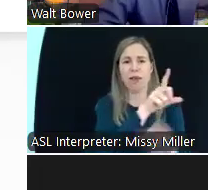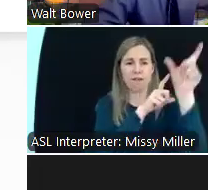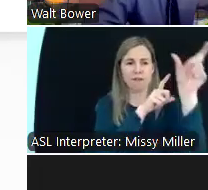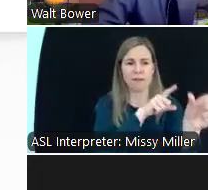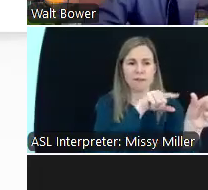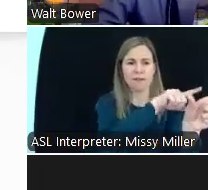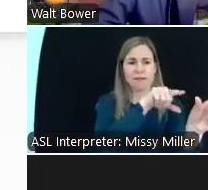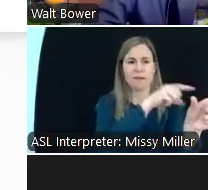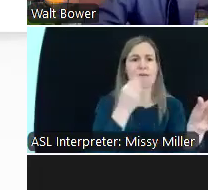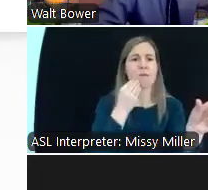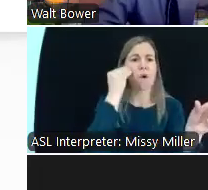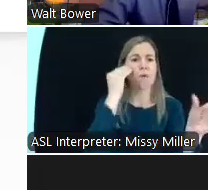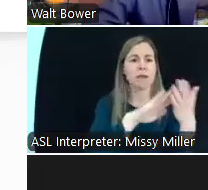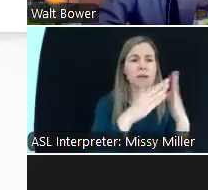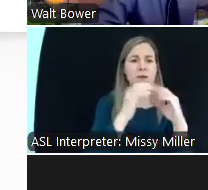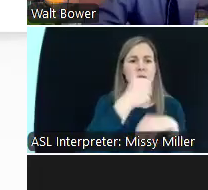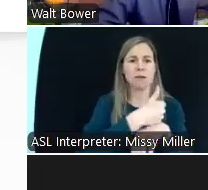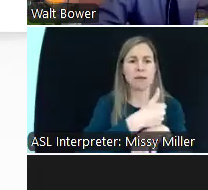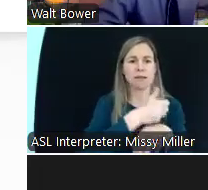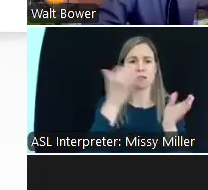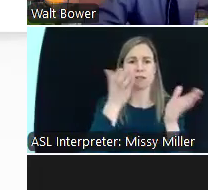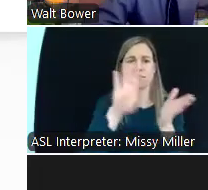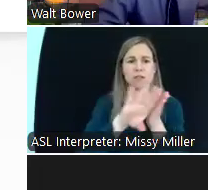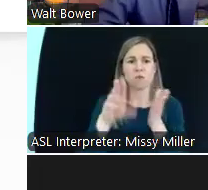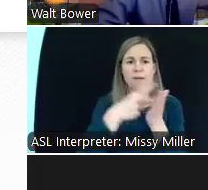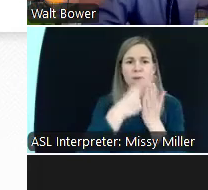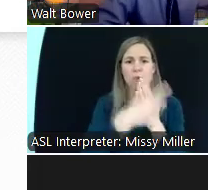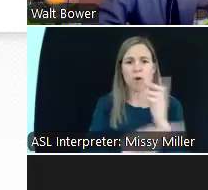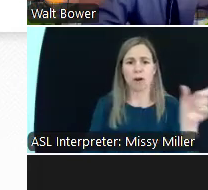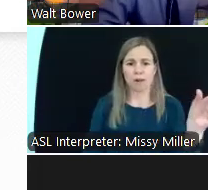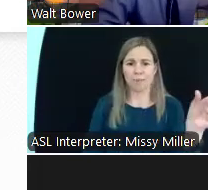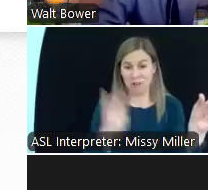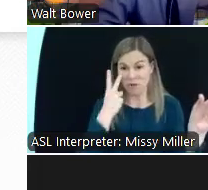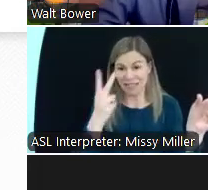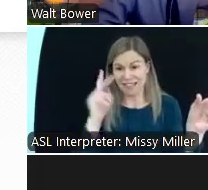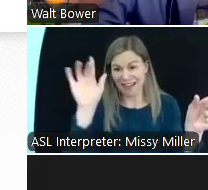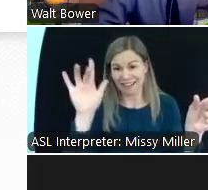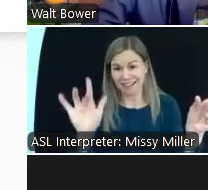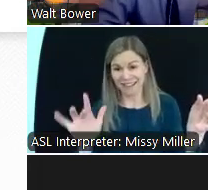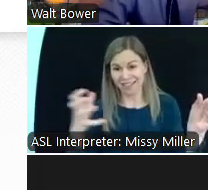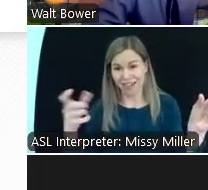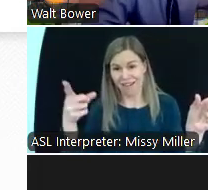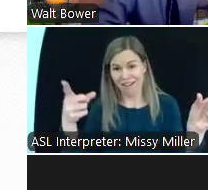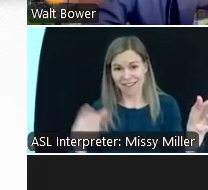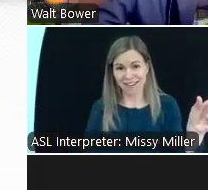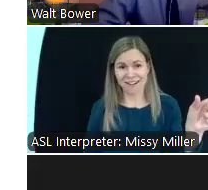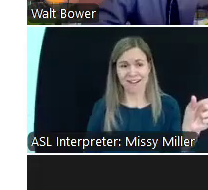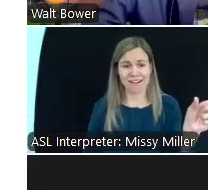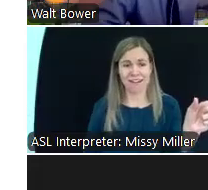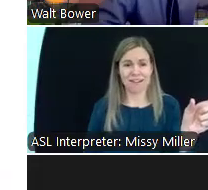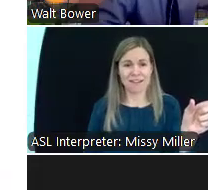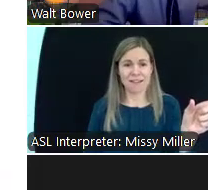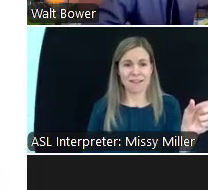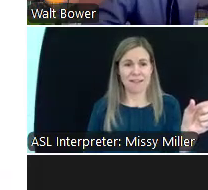community-based services waiver programs. You can see I go under here a lot because all this is already highlighted. Okay,